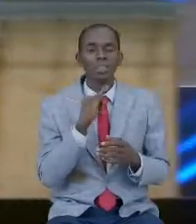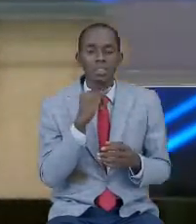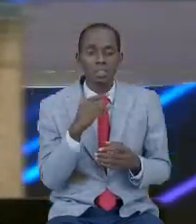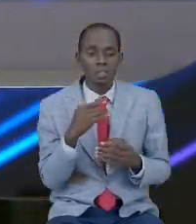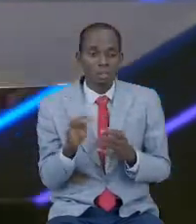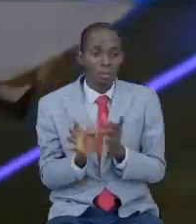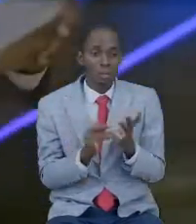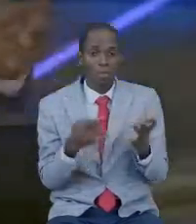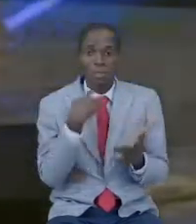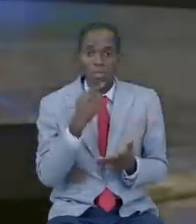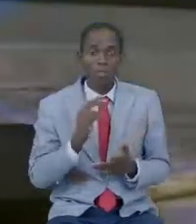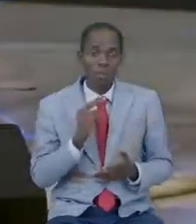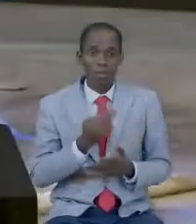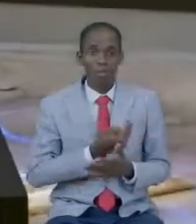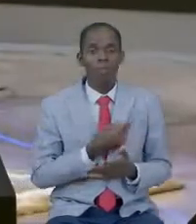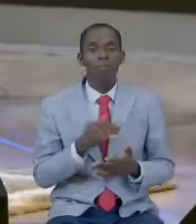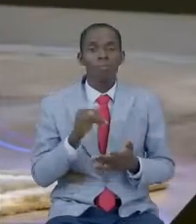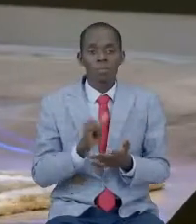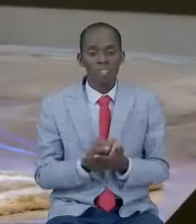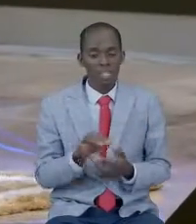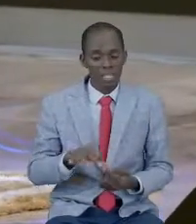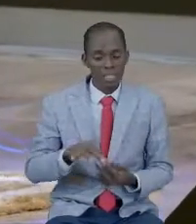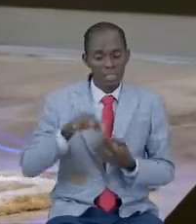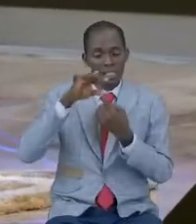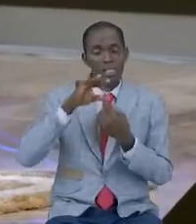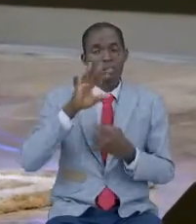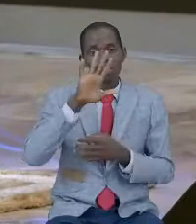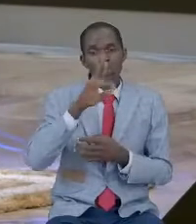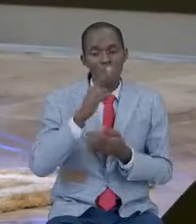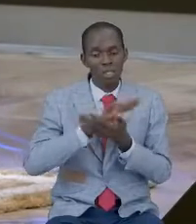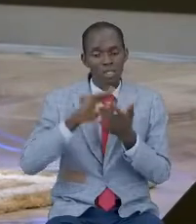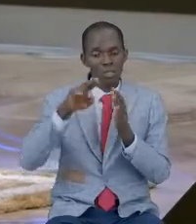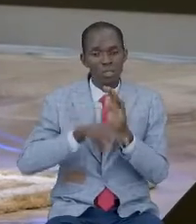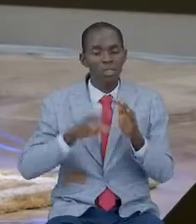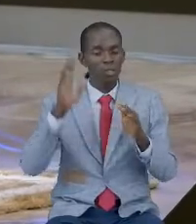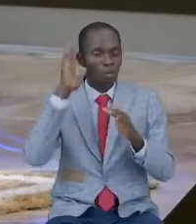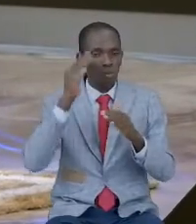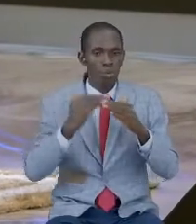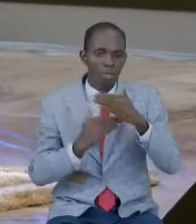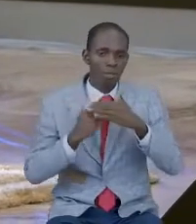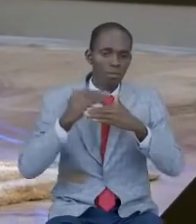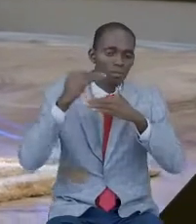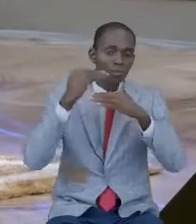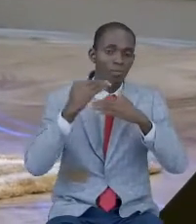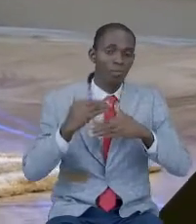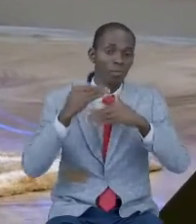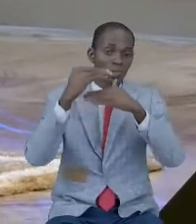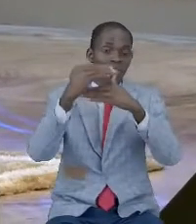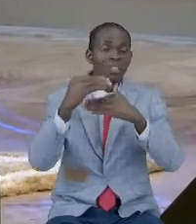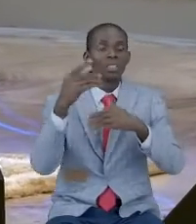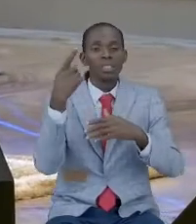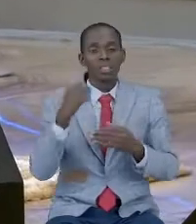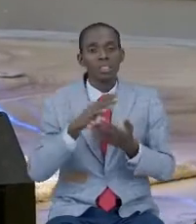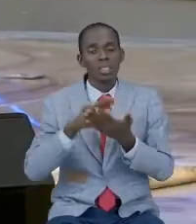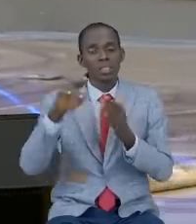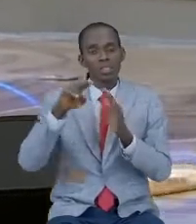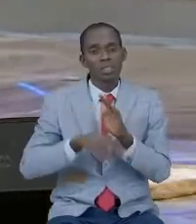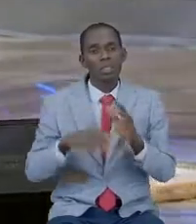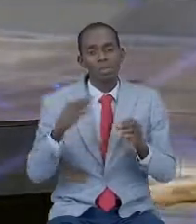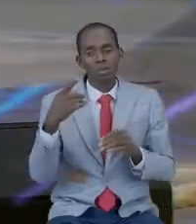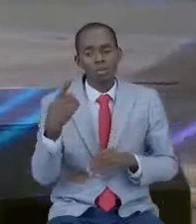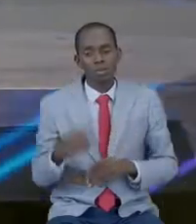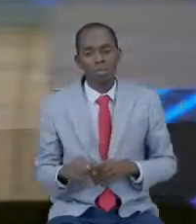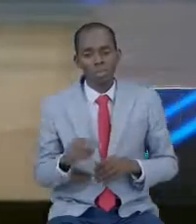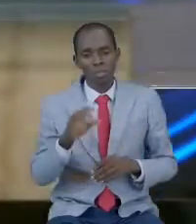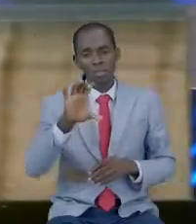us, except your righteousness shall exceed the righteousness of the scribes and Pharisees, ye